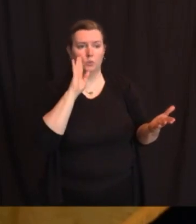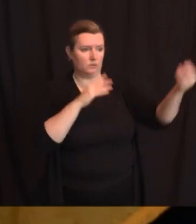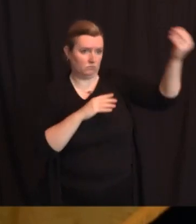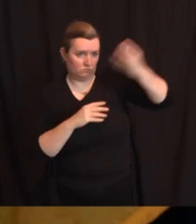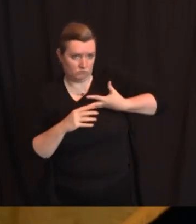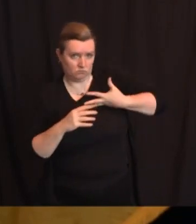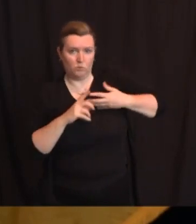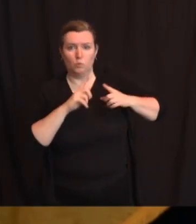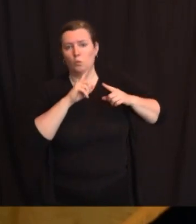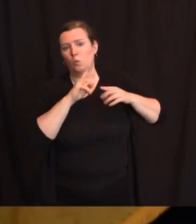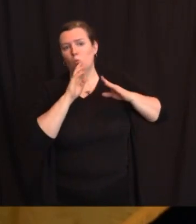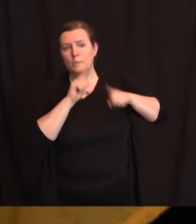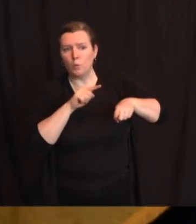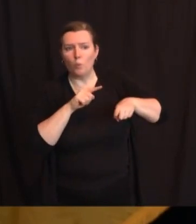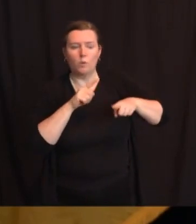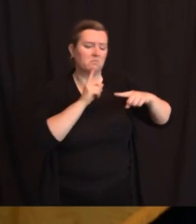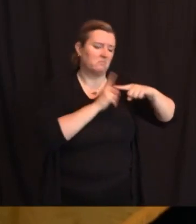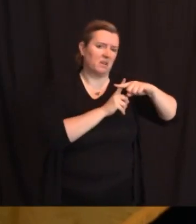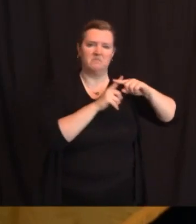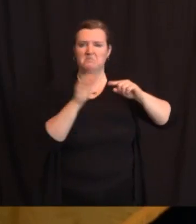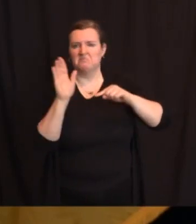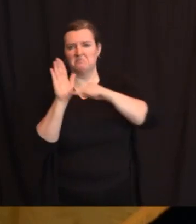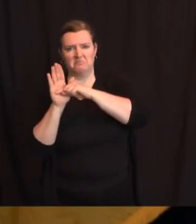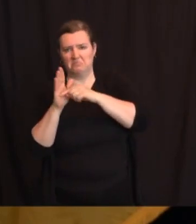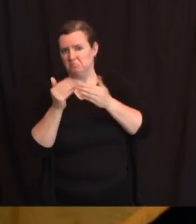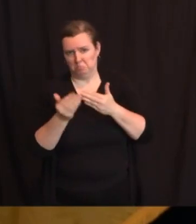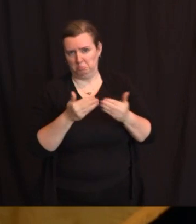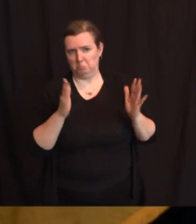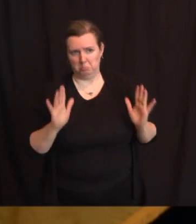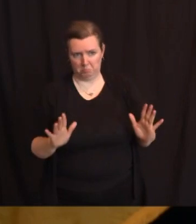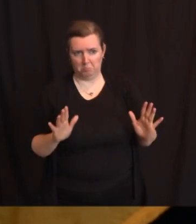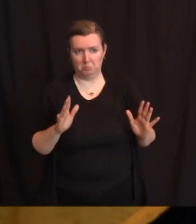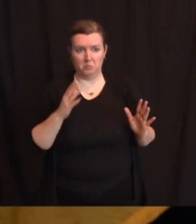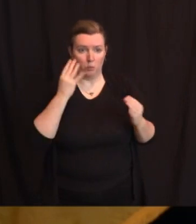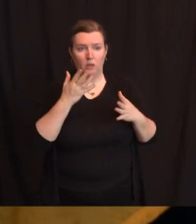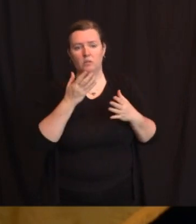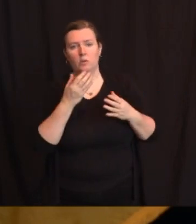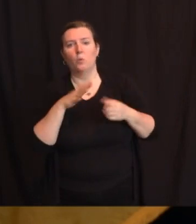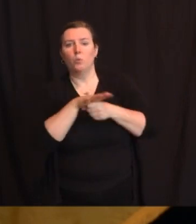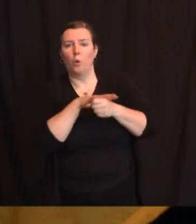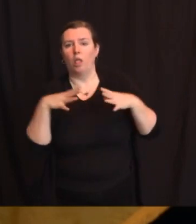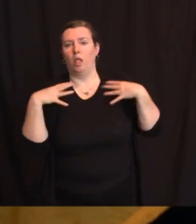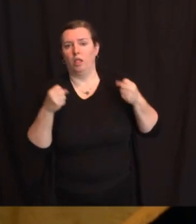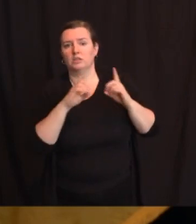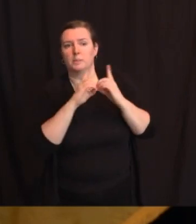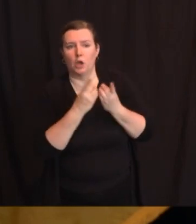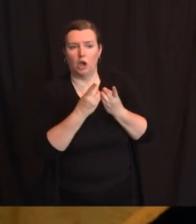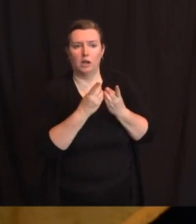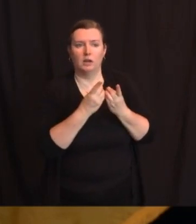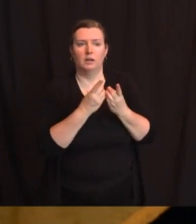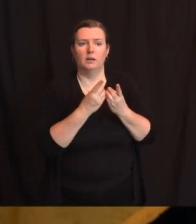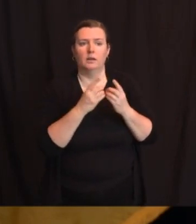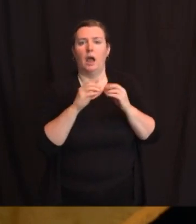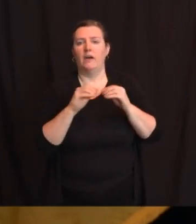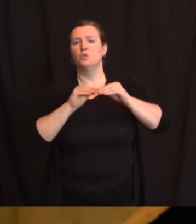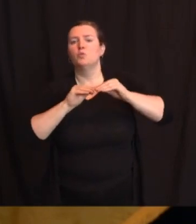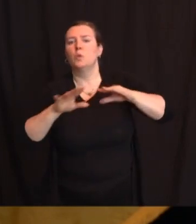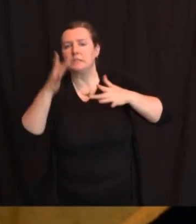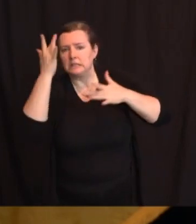reported to the local health department and the communicable disease service at the Department of Health. Additionally, the